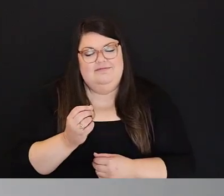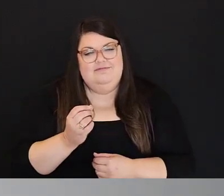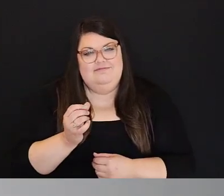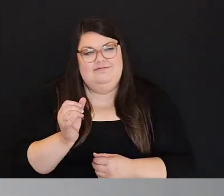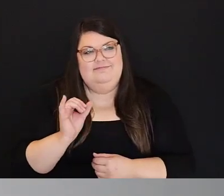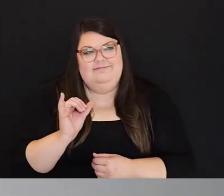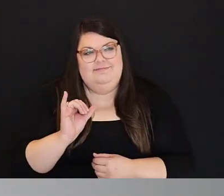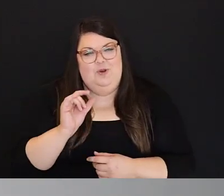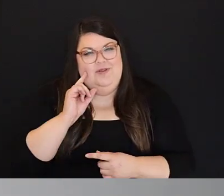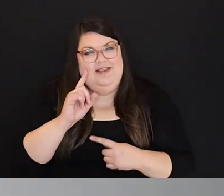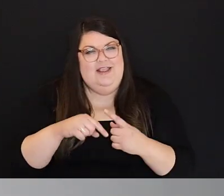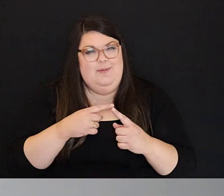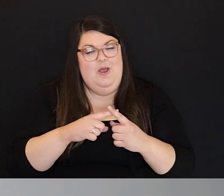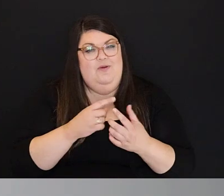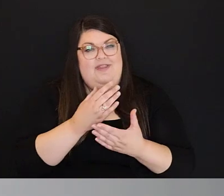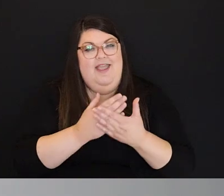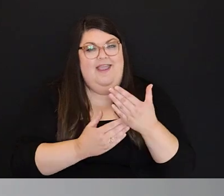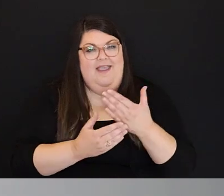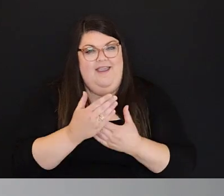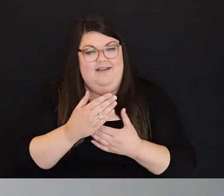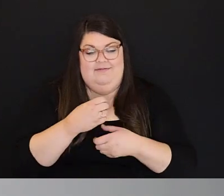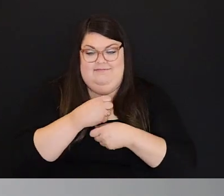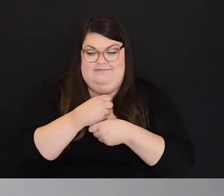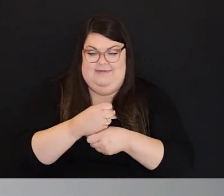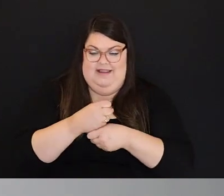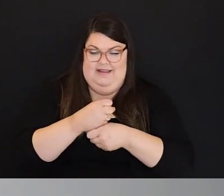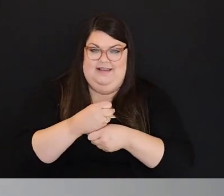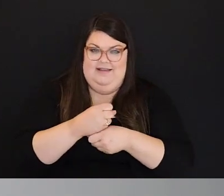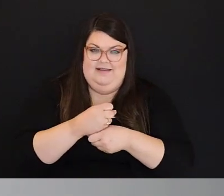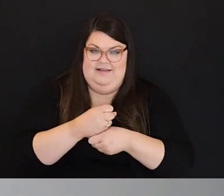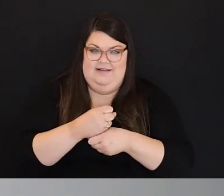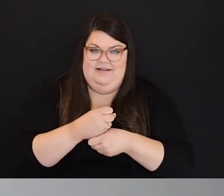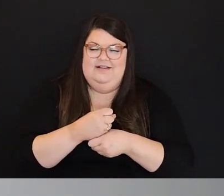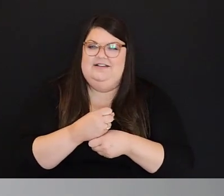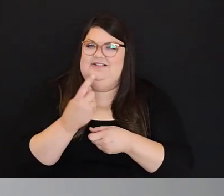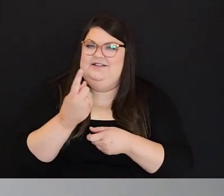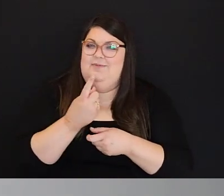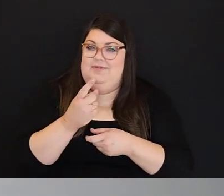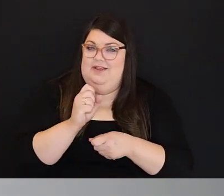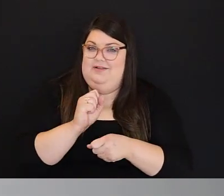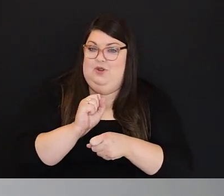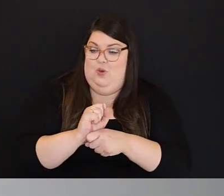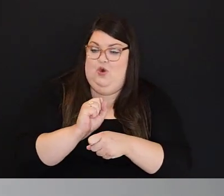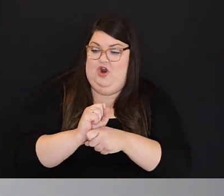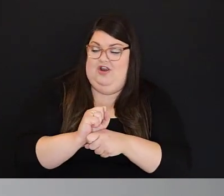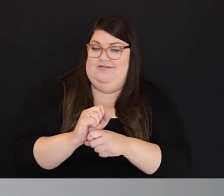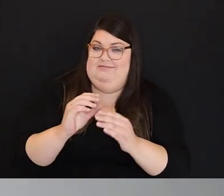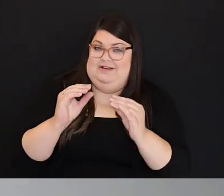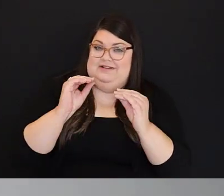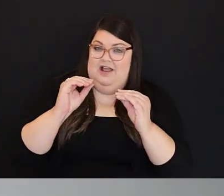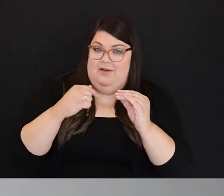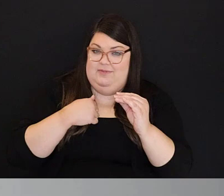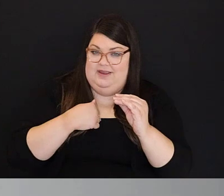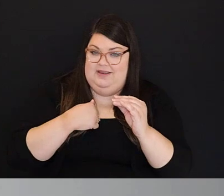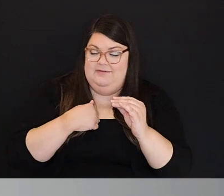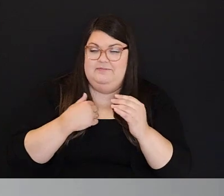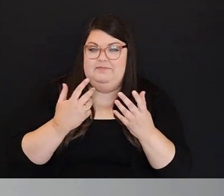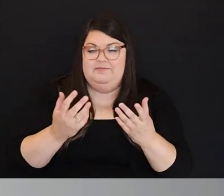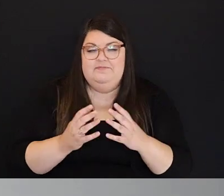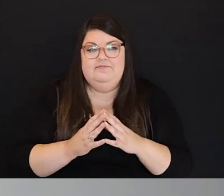about the hand and making, and something that the work has taught me is